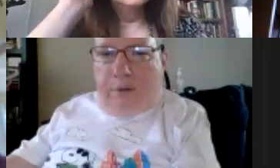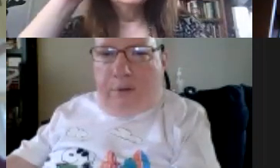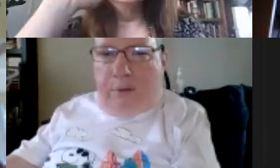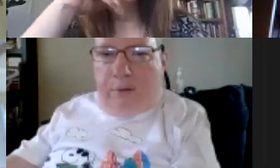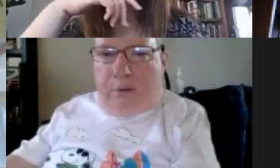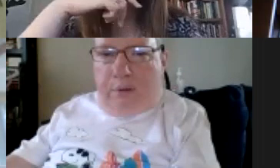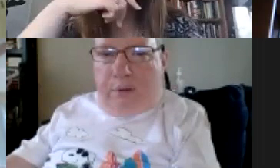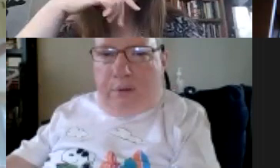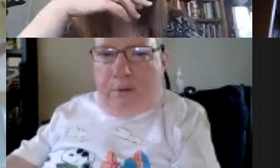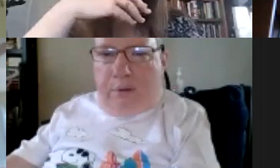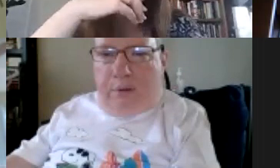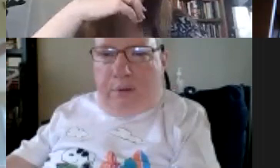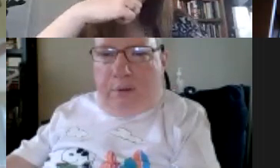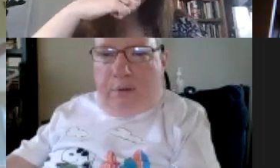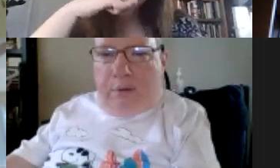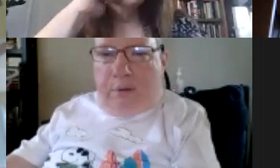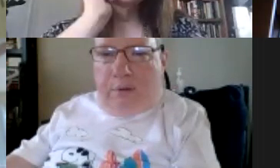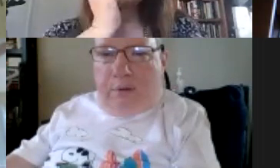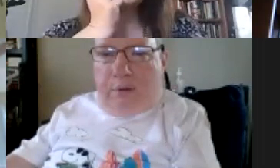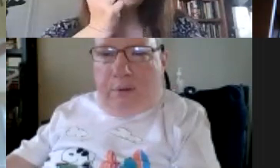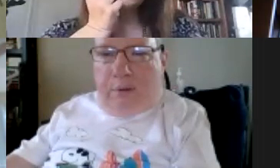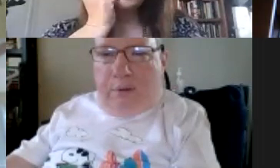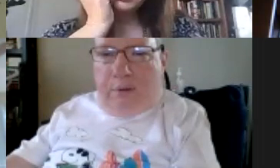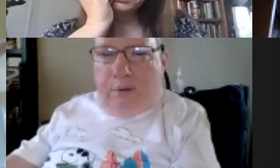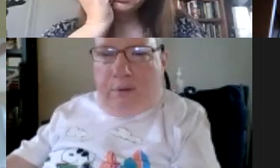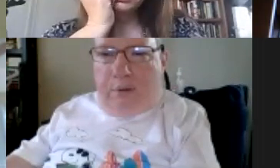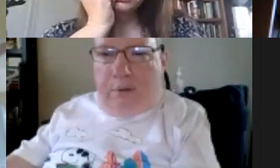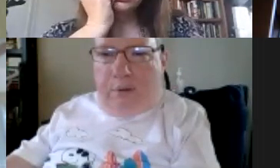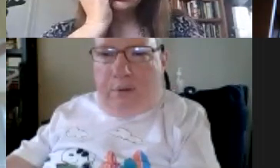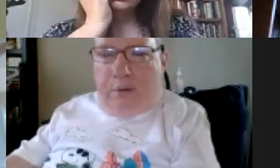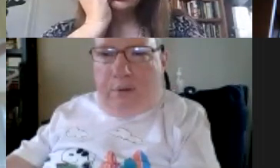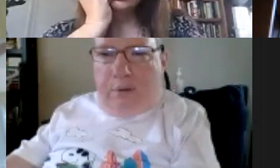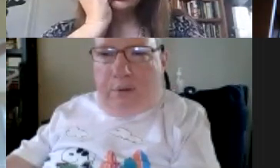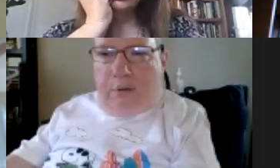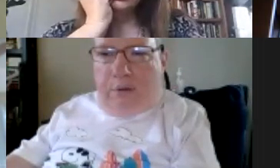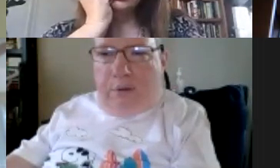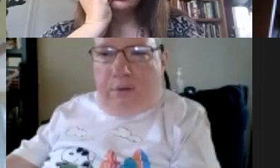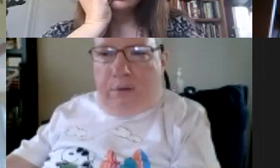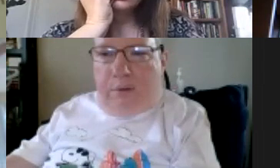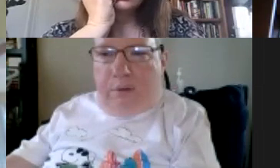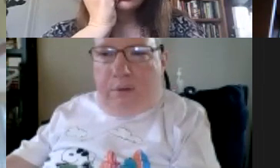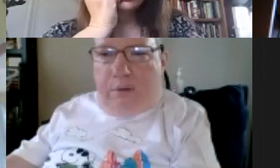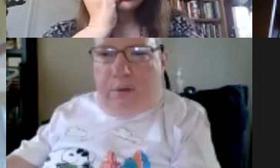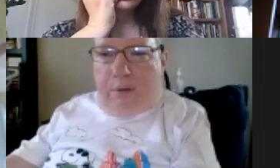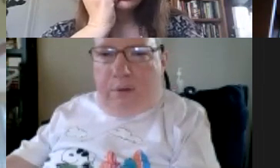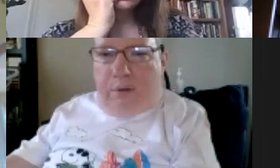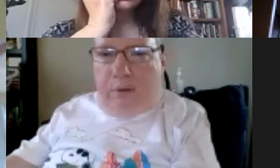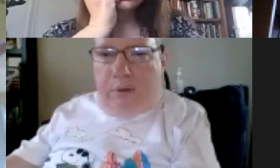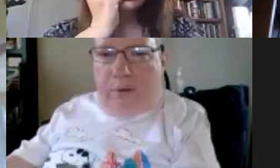taken to the pod, and then perhaps a walkthrough situation, and then a socially distanced